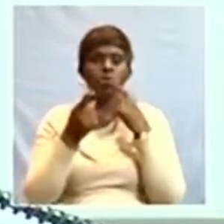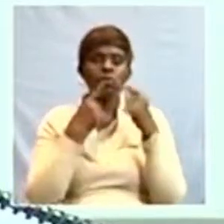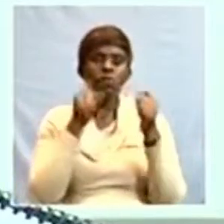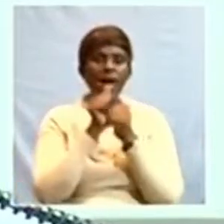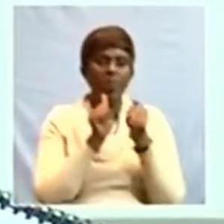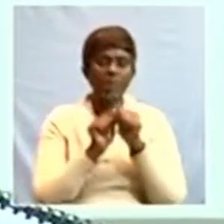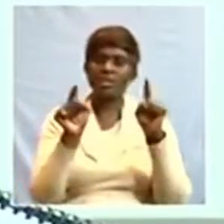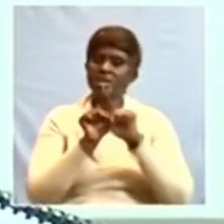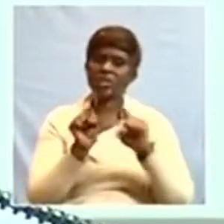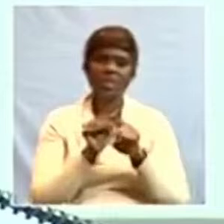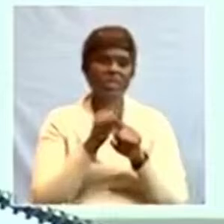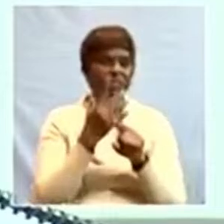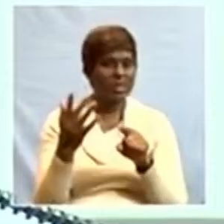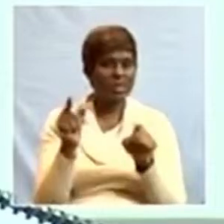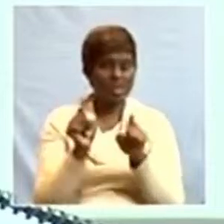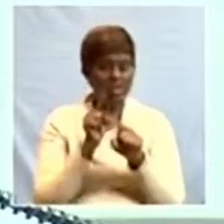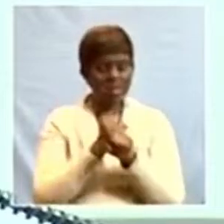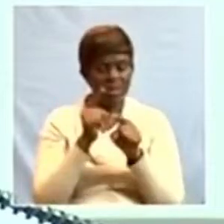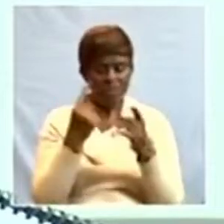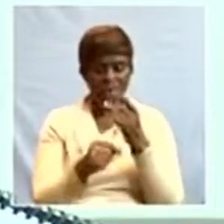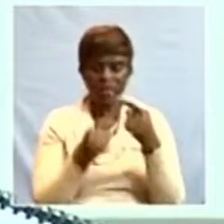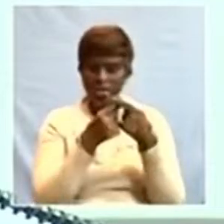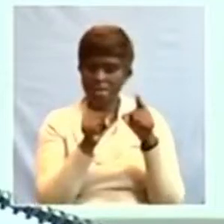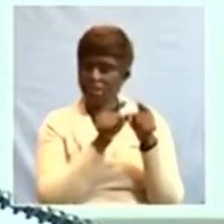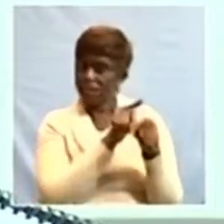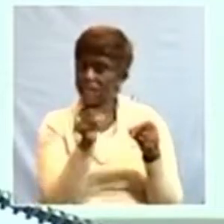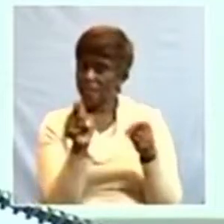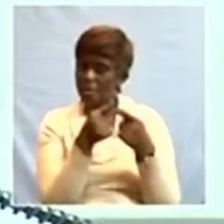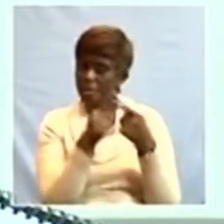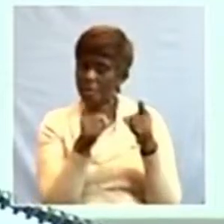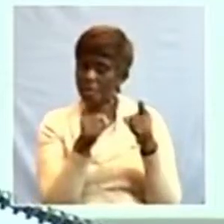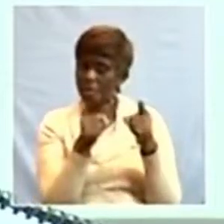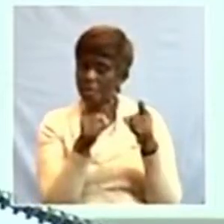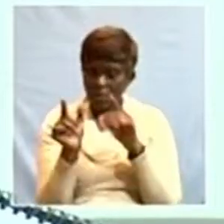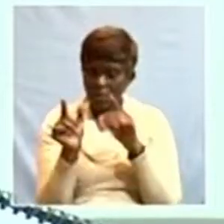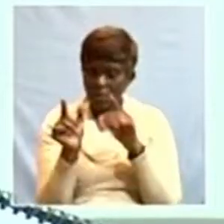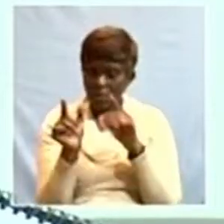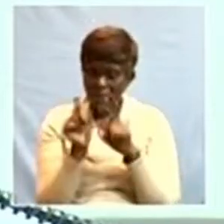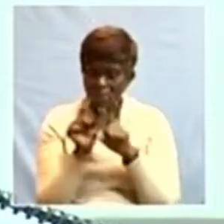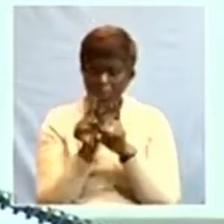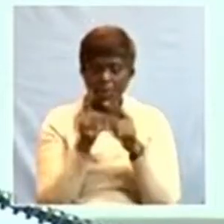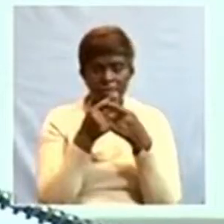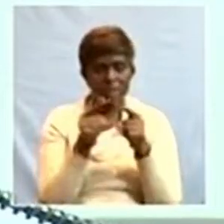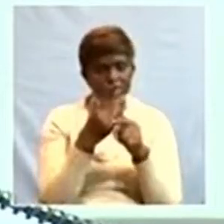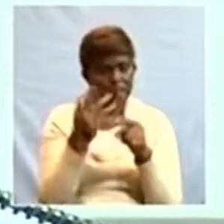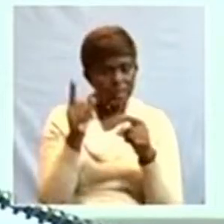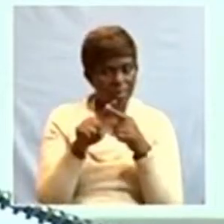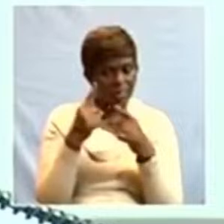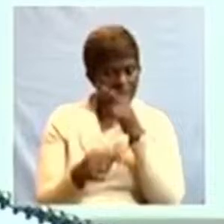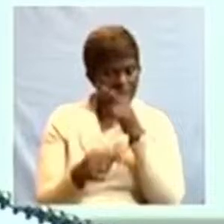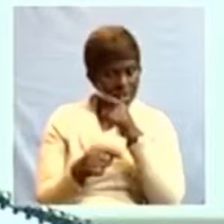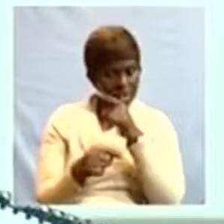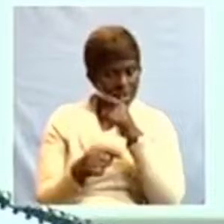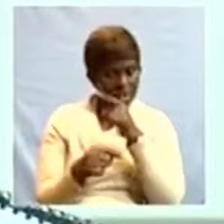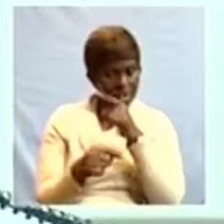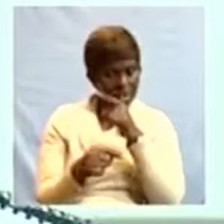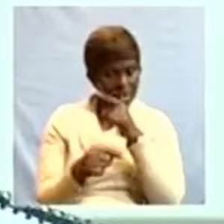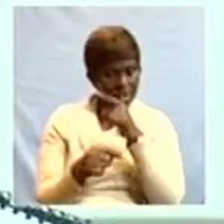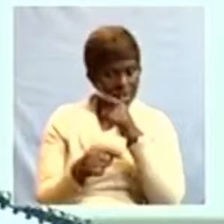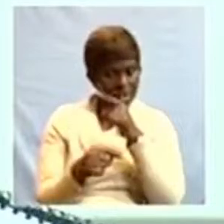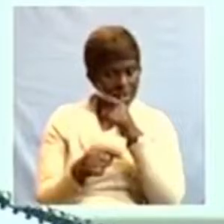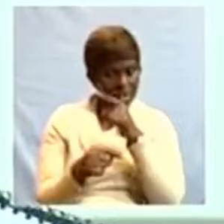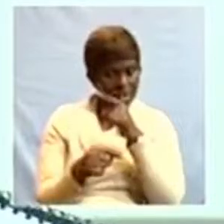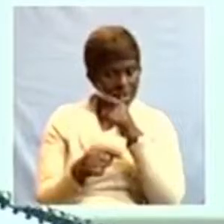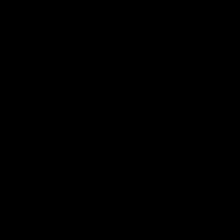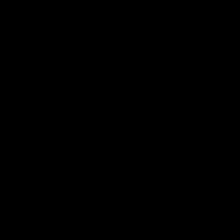the same things. It's just a different setting, different names, but it's basically the same things. And